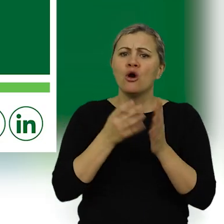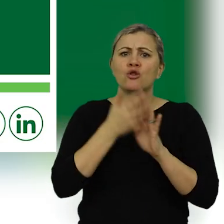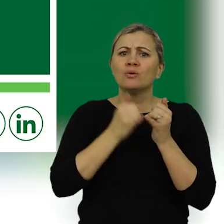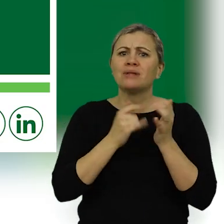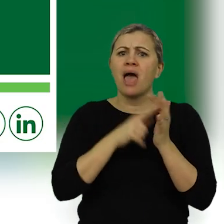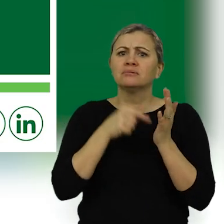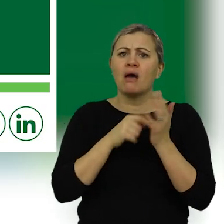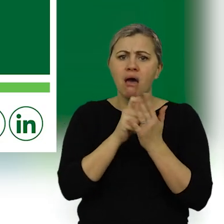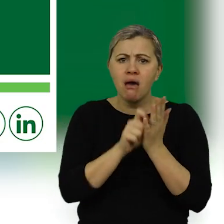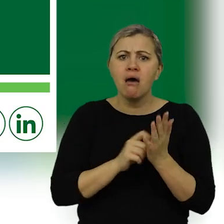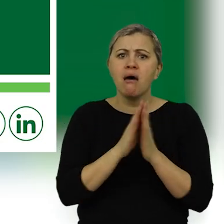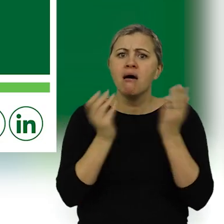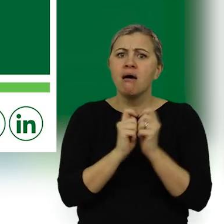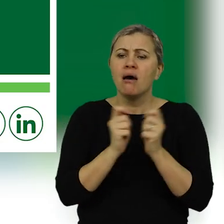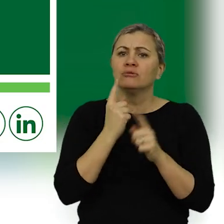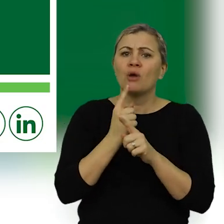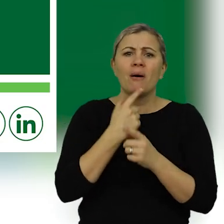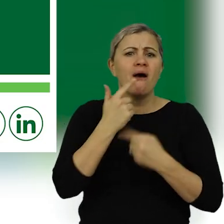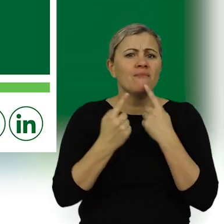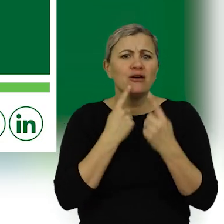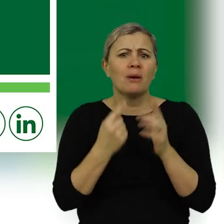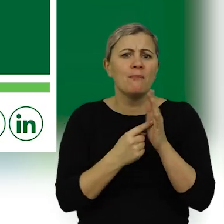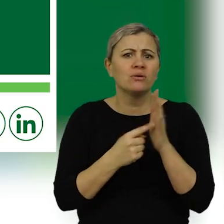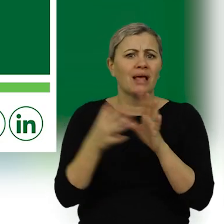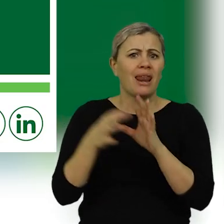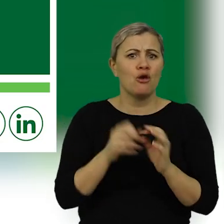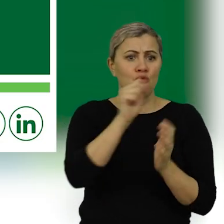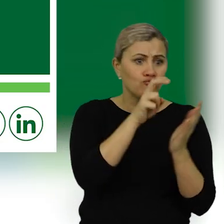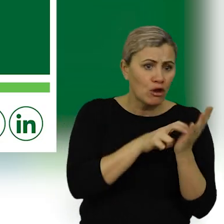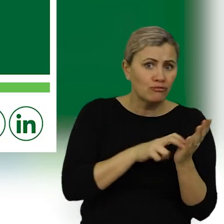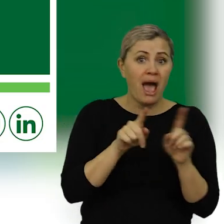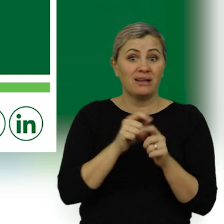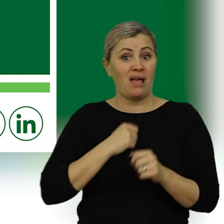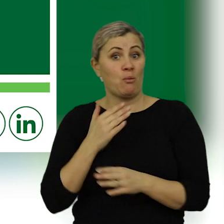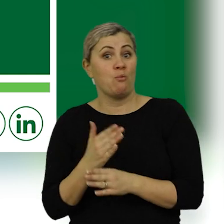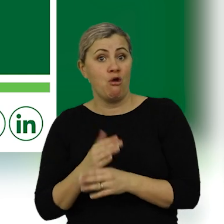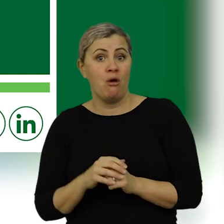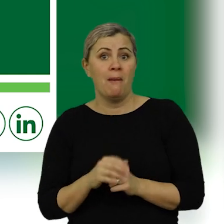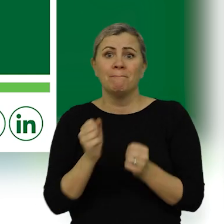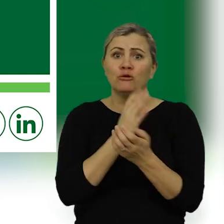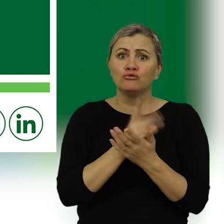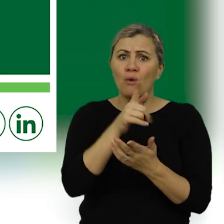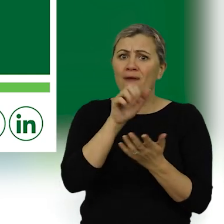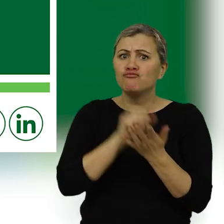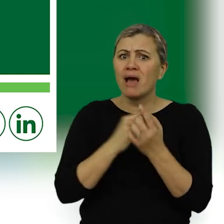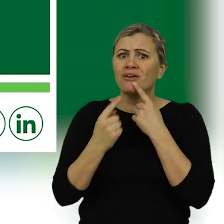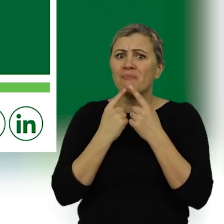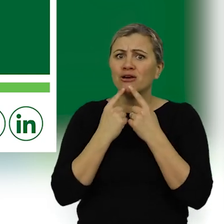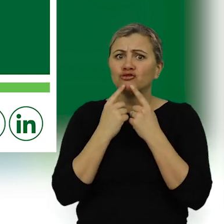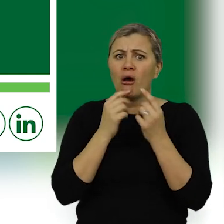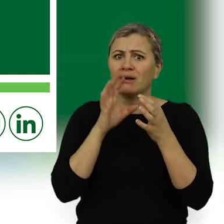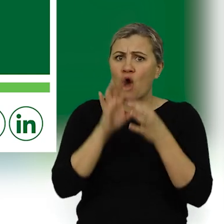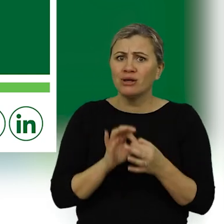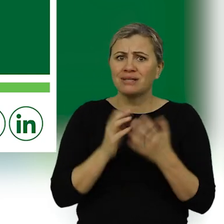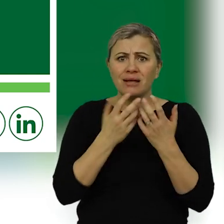us, providing important information in relation to your registration and our work. Be sure we have the correct contact details for you